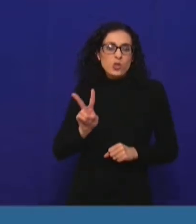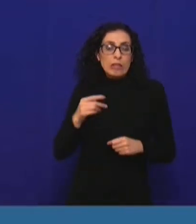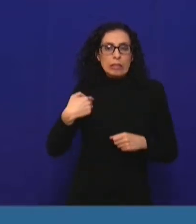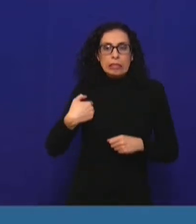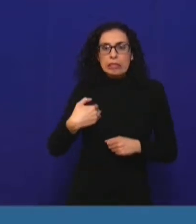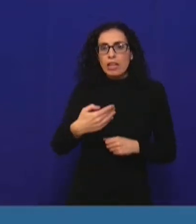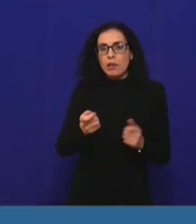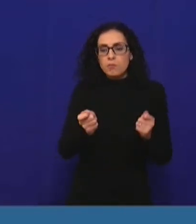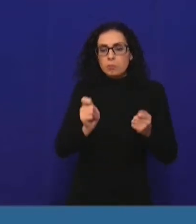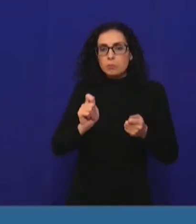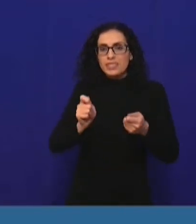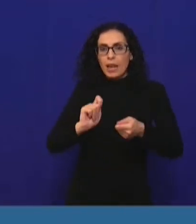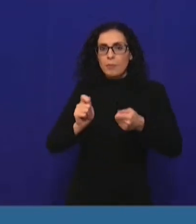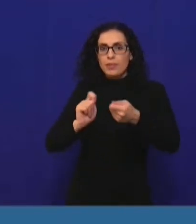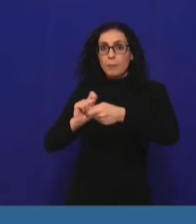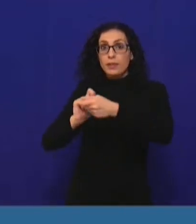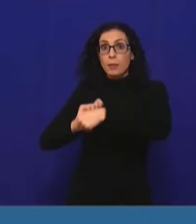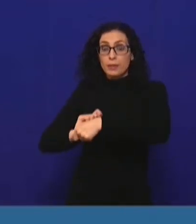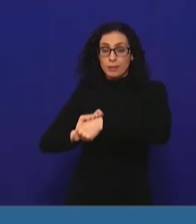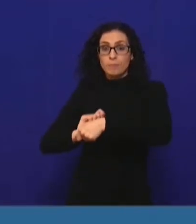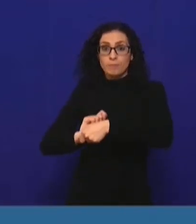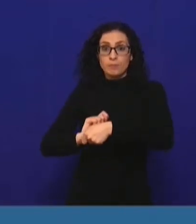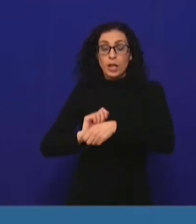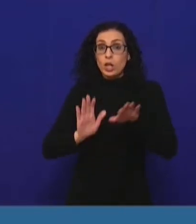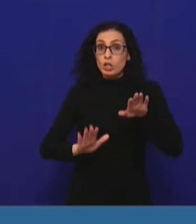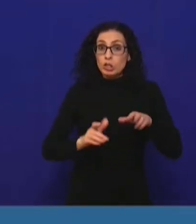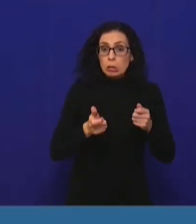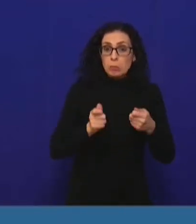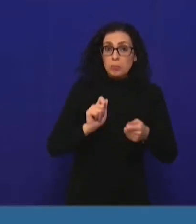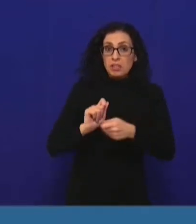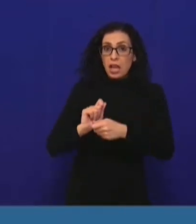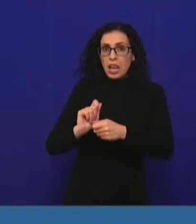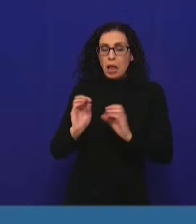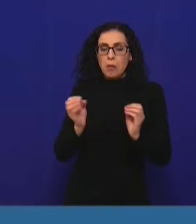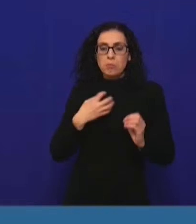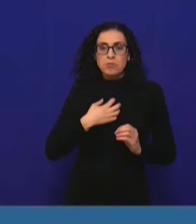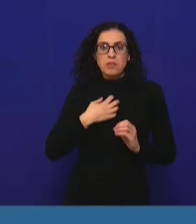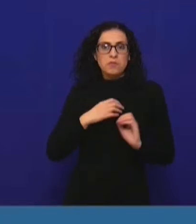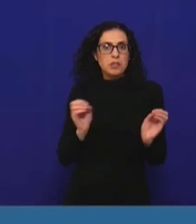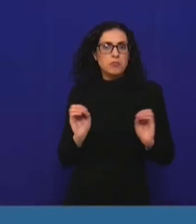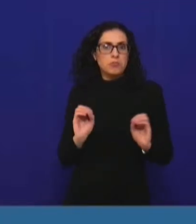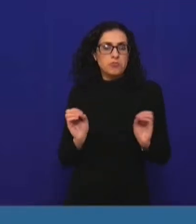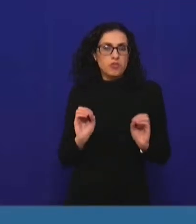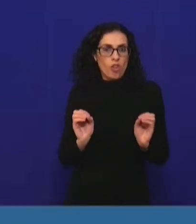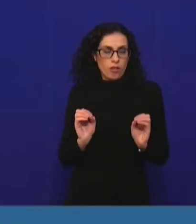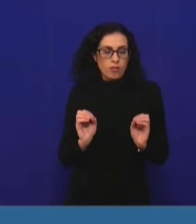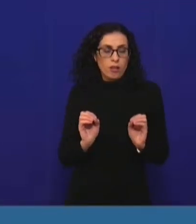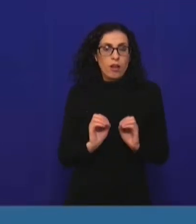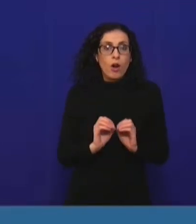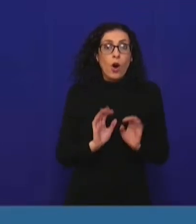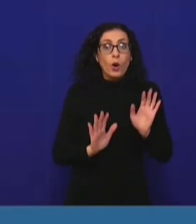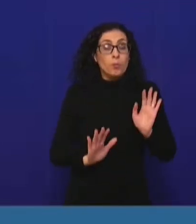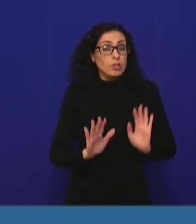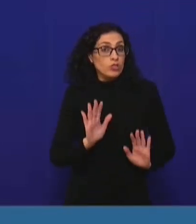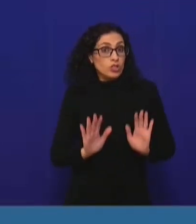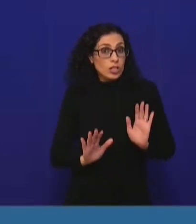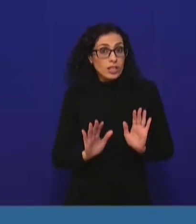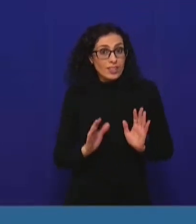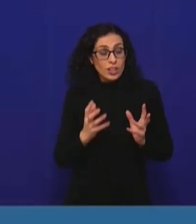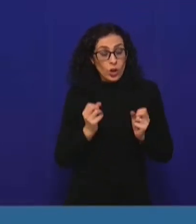qed jagħmel mutations jista' jinbidel b'mod li ma jkollux impatt fuq il-pathogenicity tiegħu, imma jista' jkollok